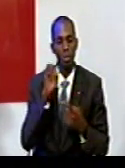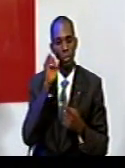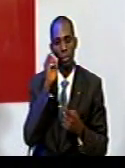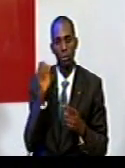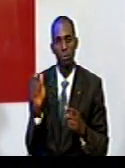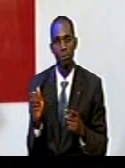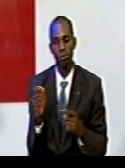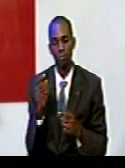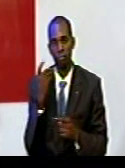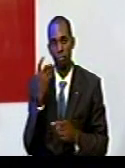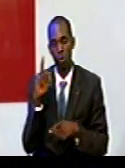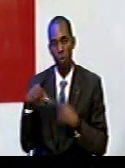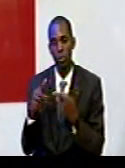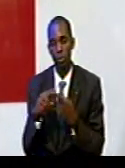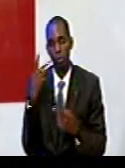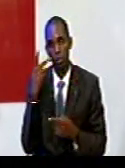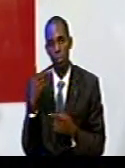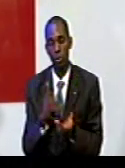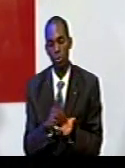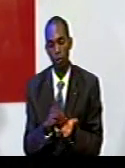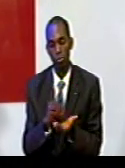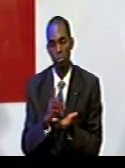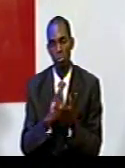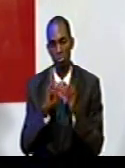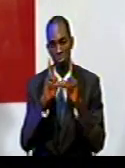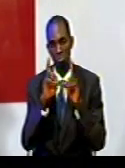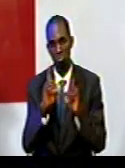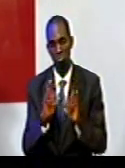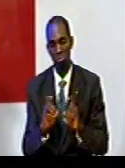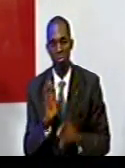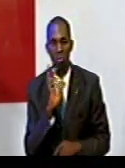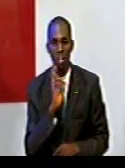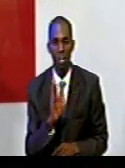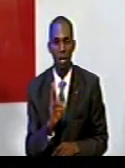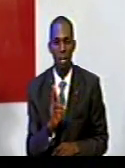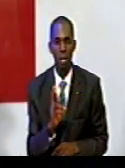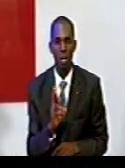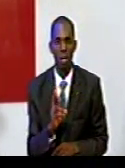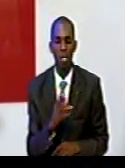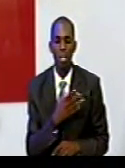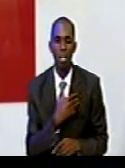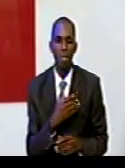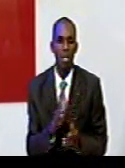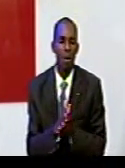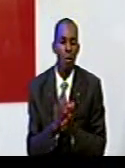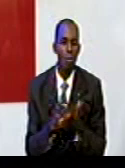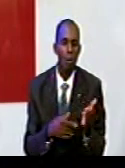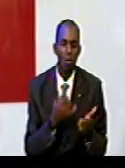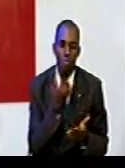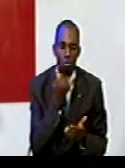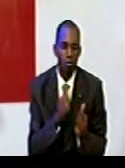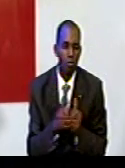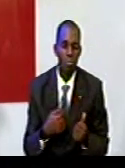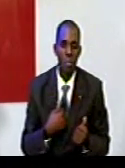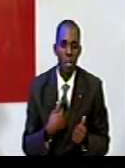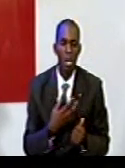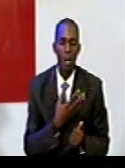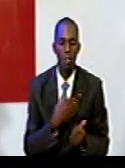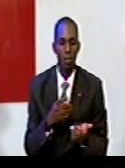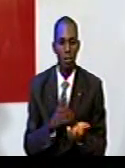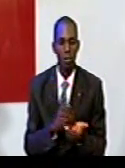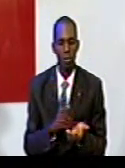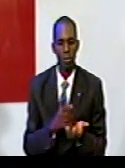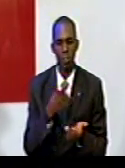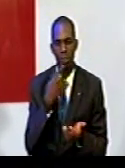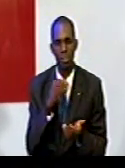daybreak. Then I went to the doctor. The doctor tested me. I said, what